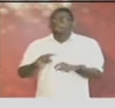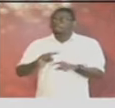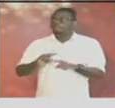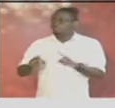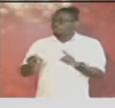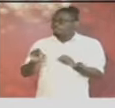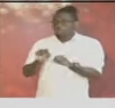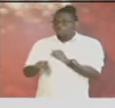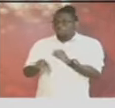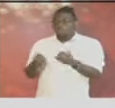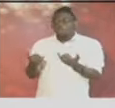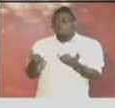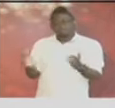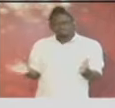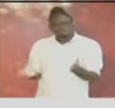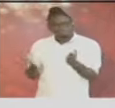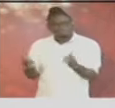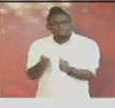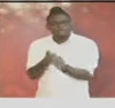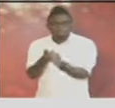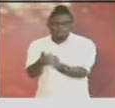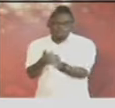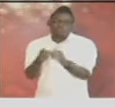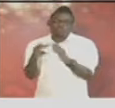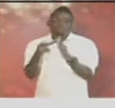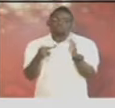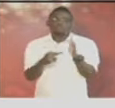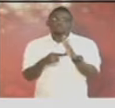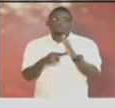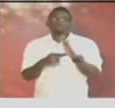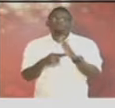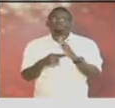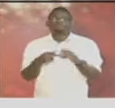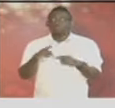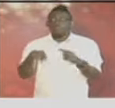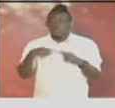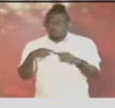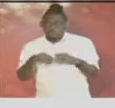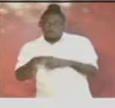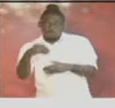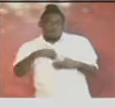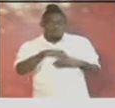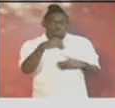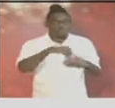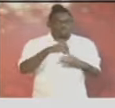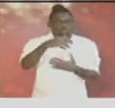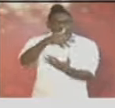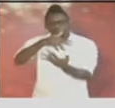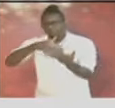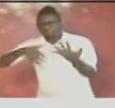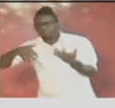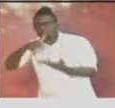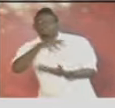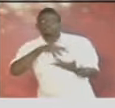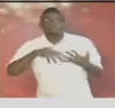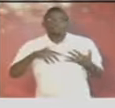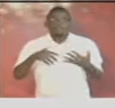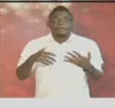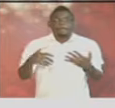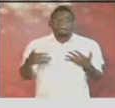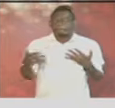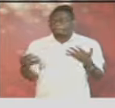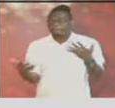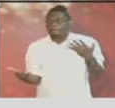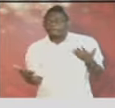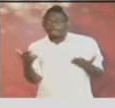still apply. We note that when you go out, you interact, there's always that risk that you may interact with someone who's asymptomatic, and